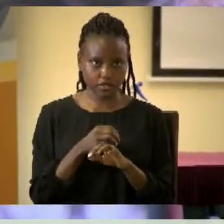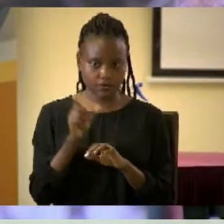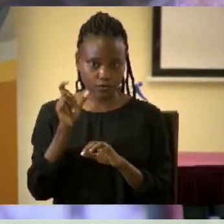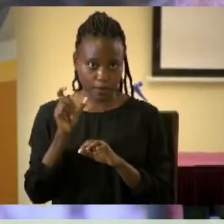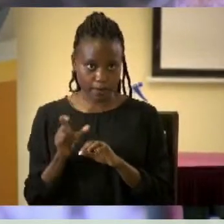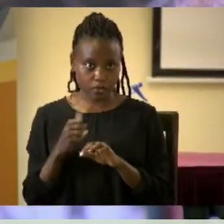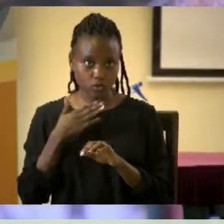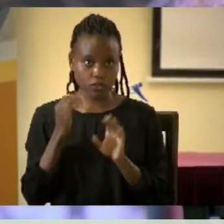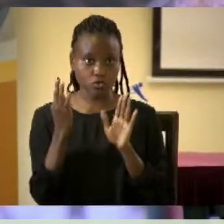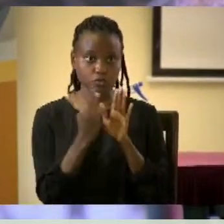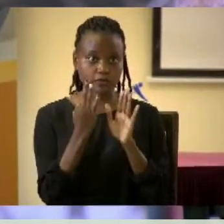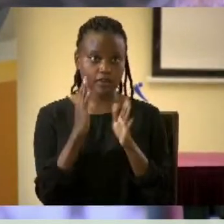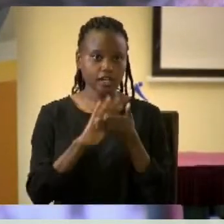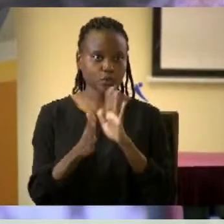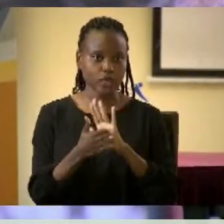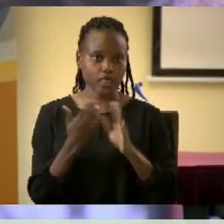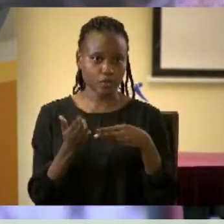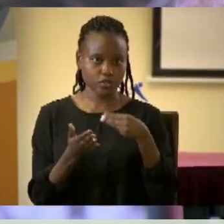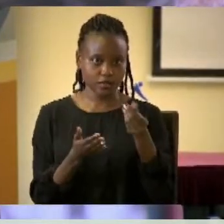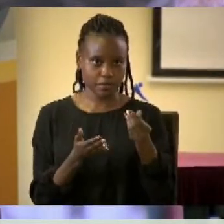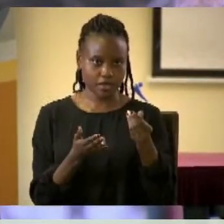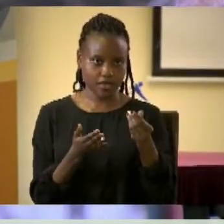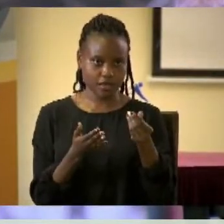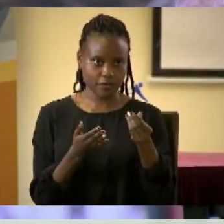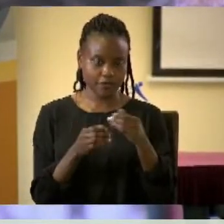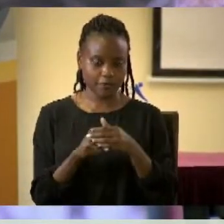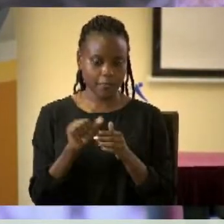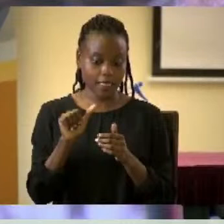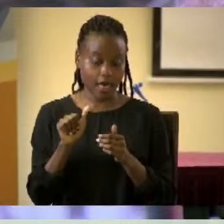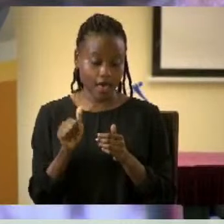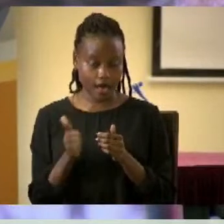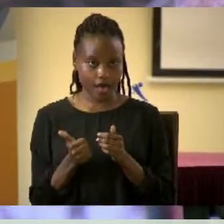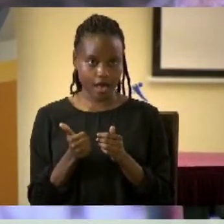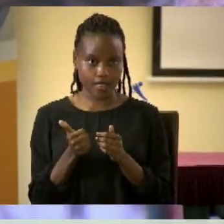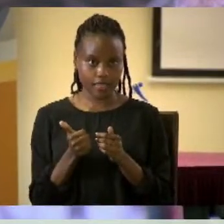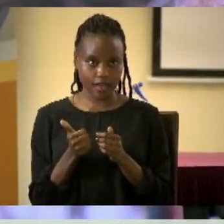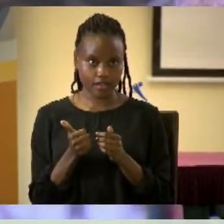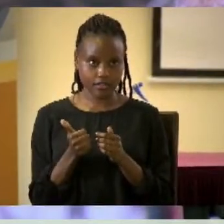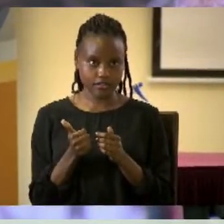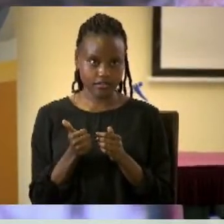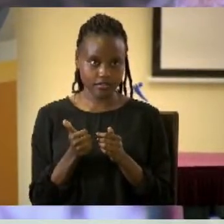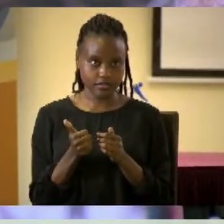without paying any fees. The other